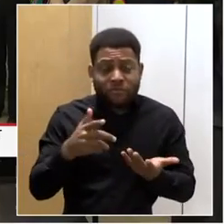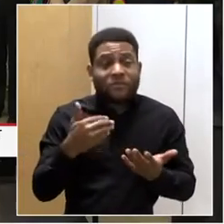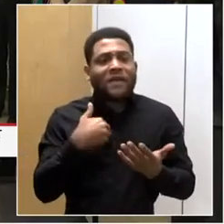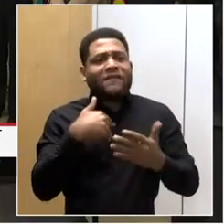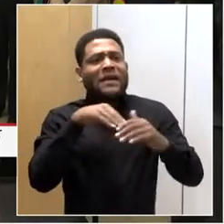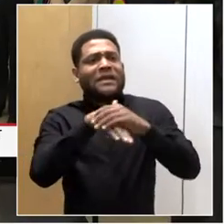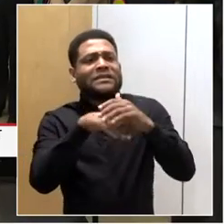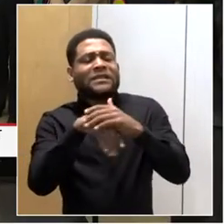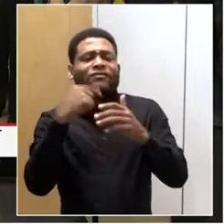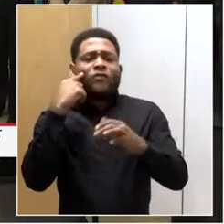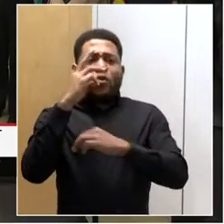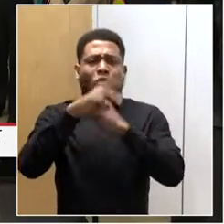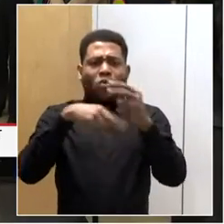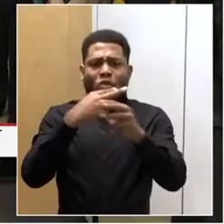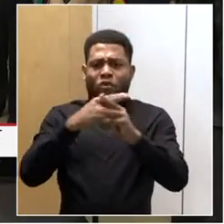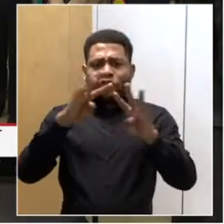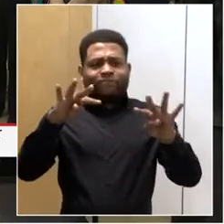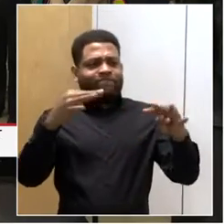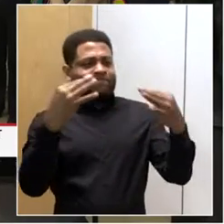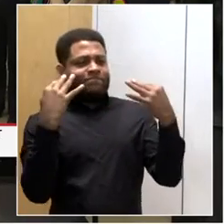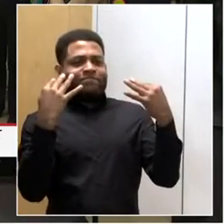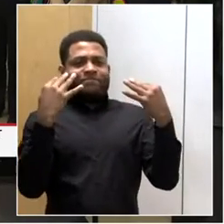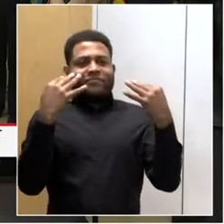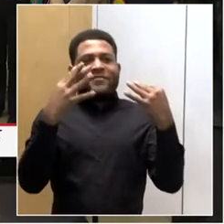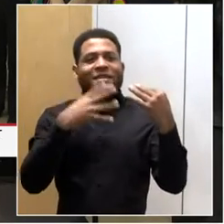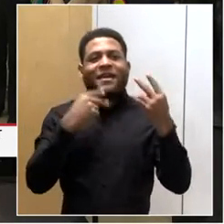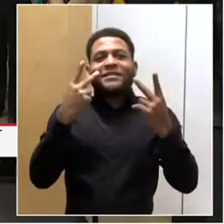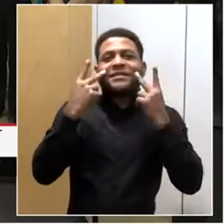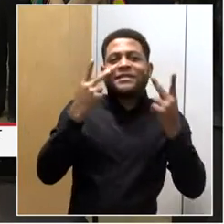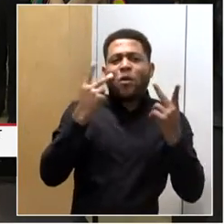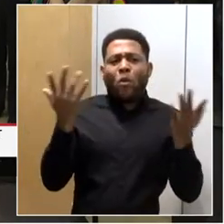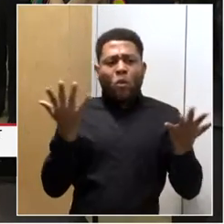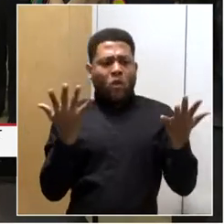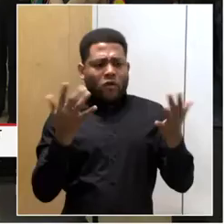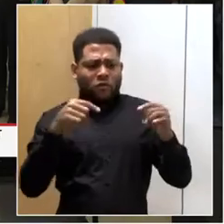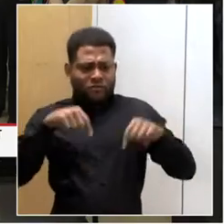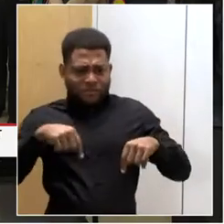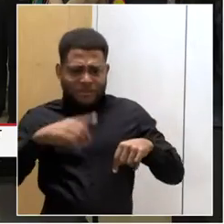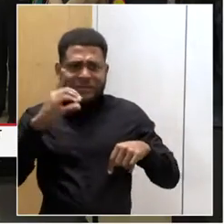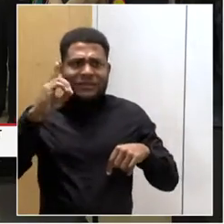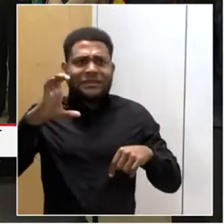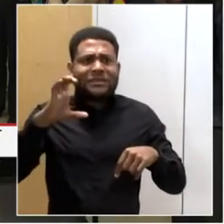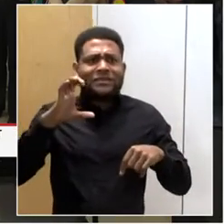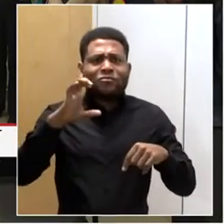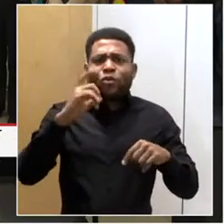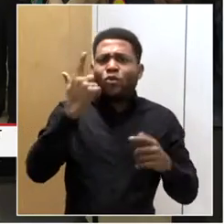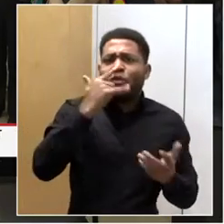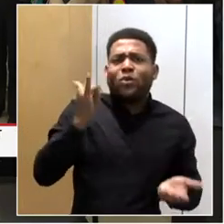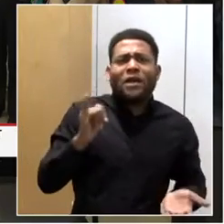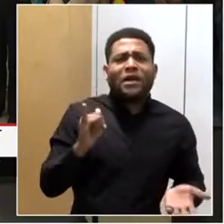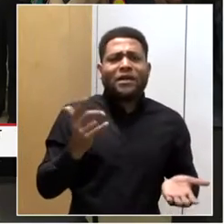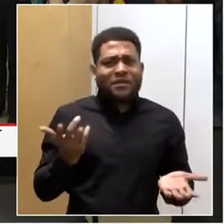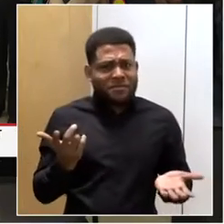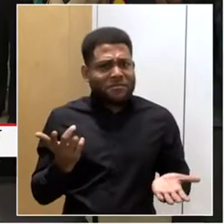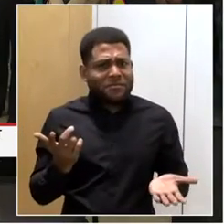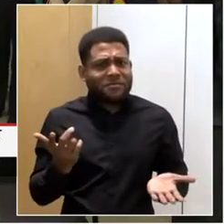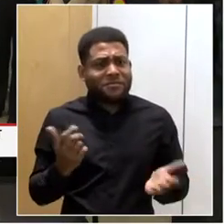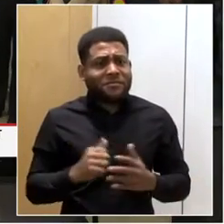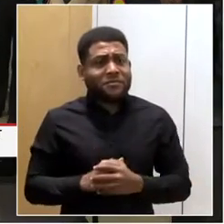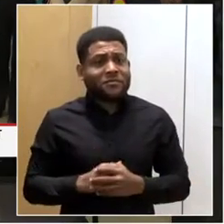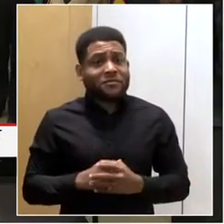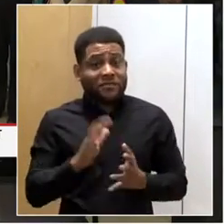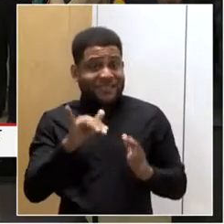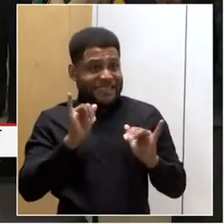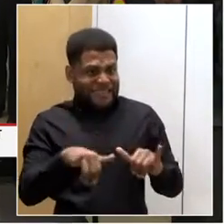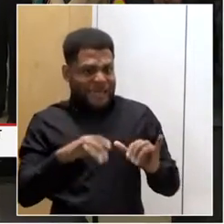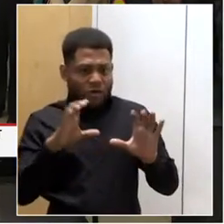audience, and also get introduced to what it's like to do business in our city. That's how all these things relate to each other. The global festival,